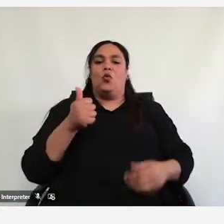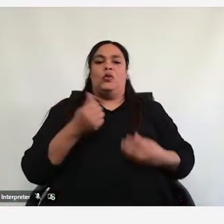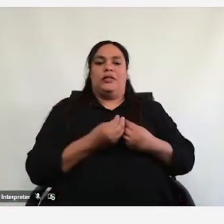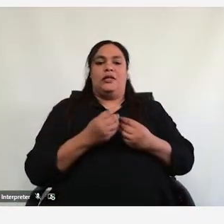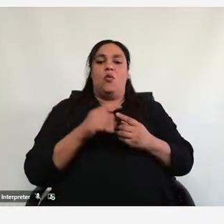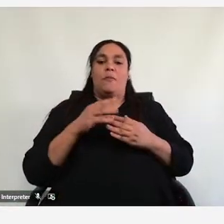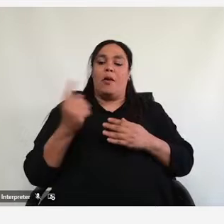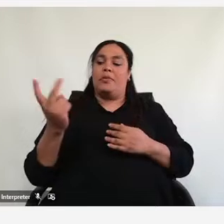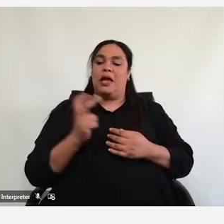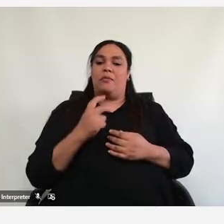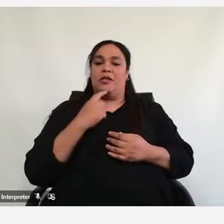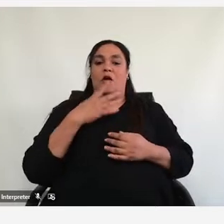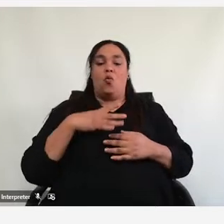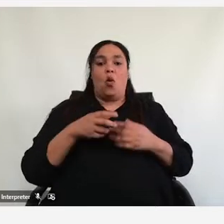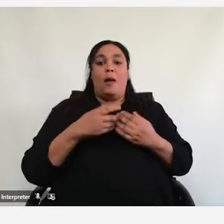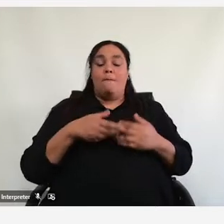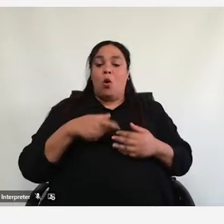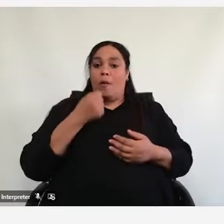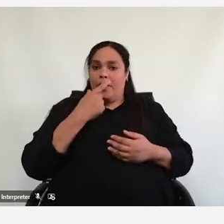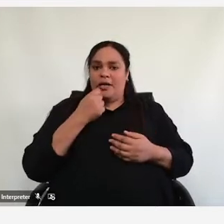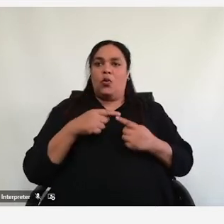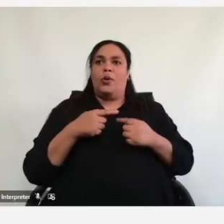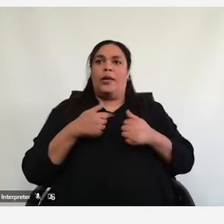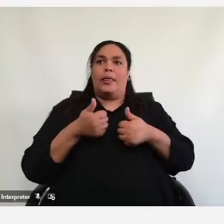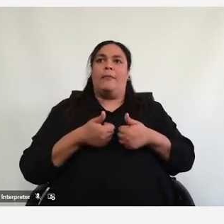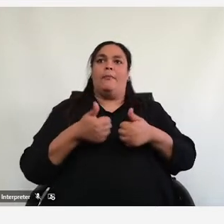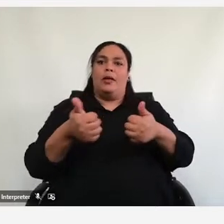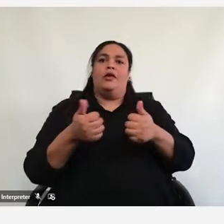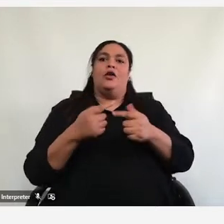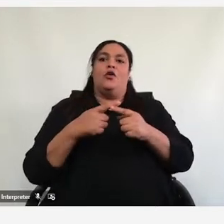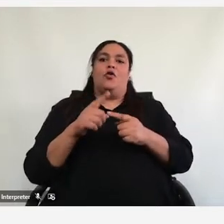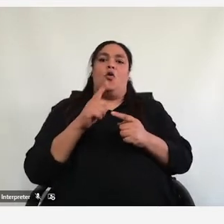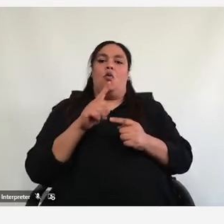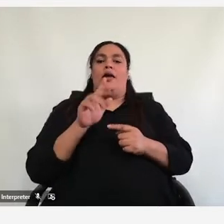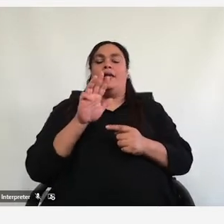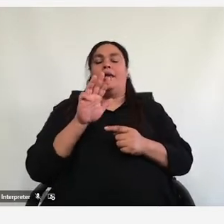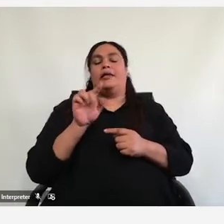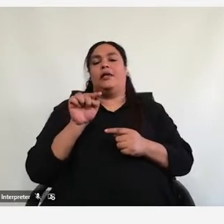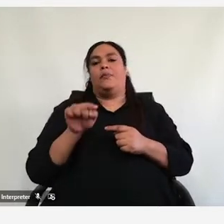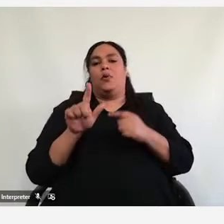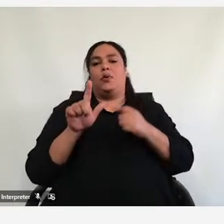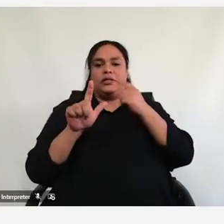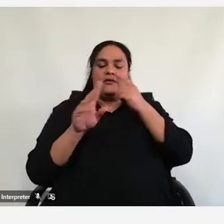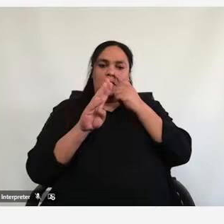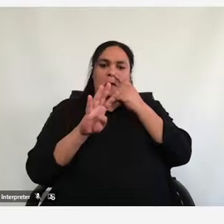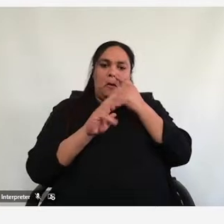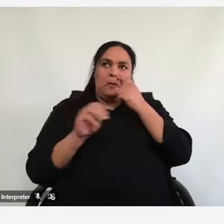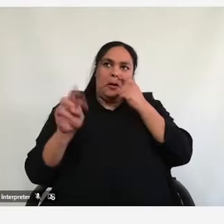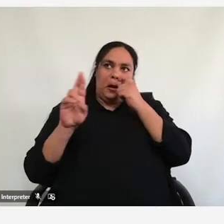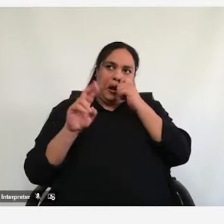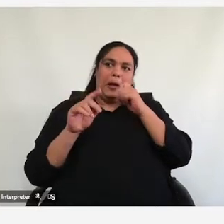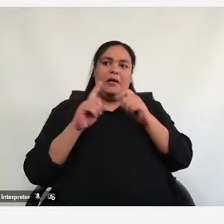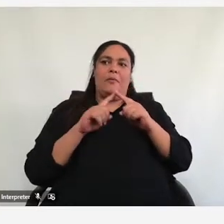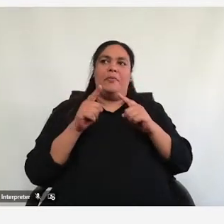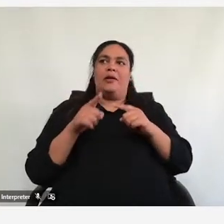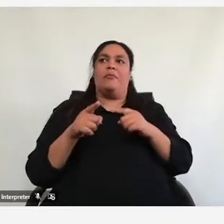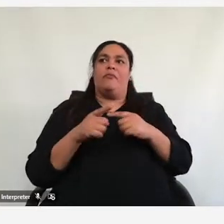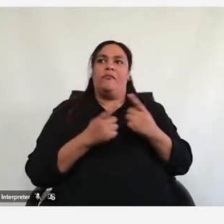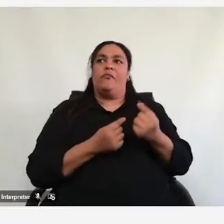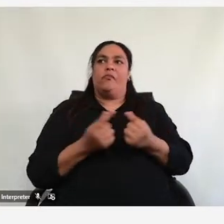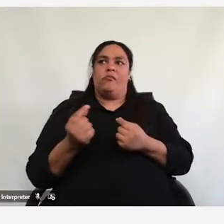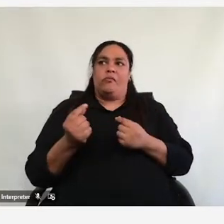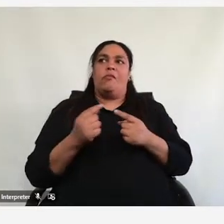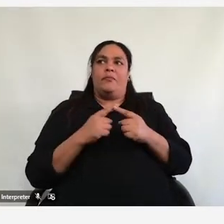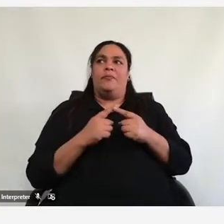say they want more medicine, we're going to send them back to go ask for 190.74 million rand for medicine, because medicine is also in our